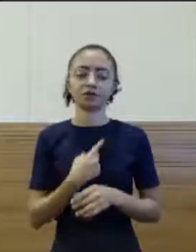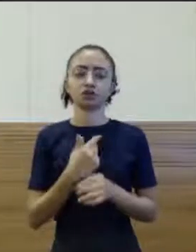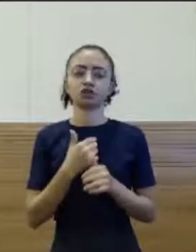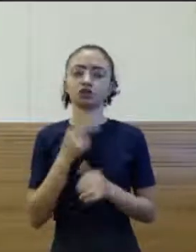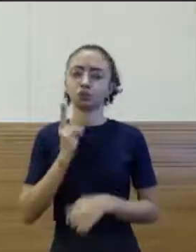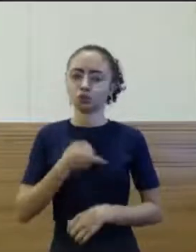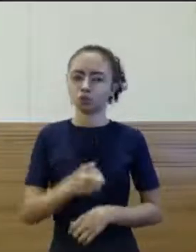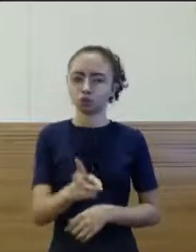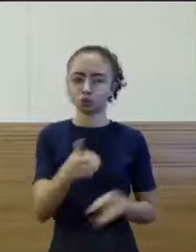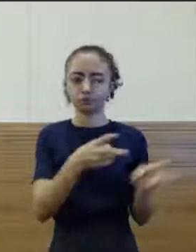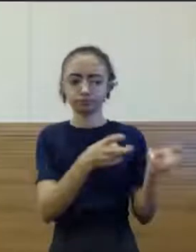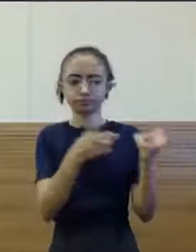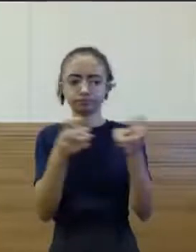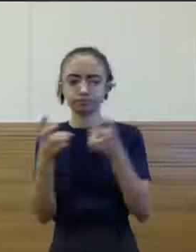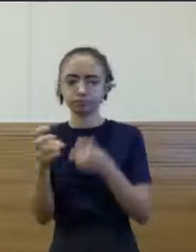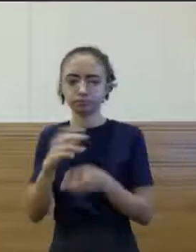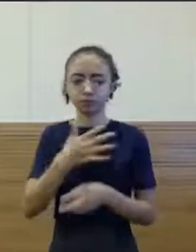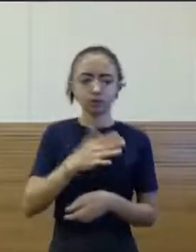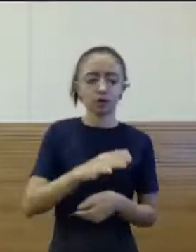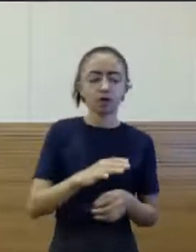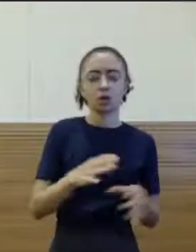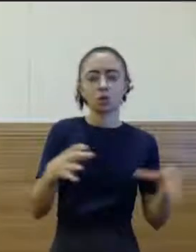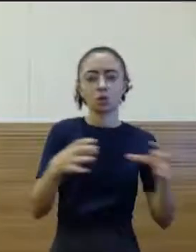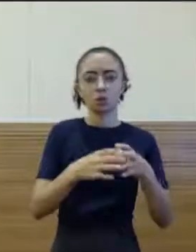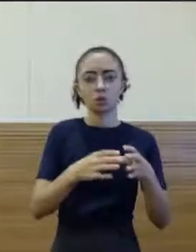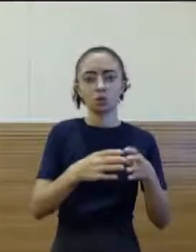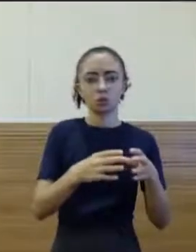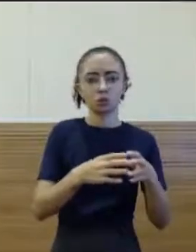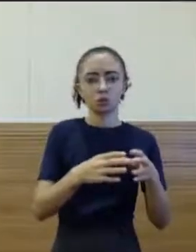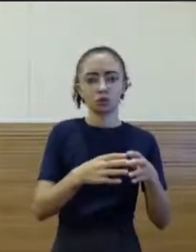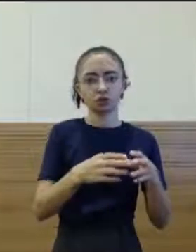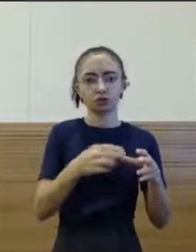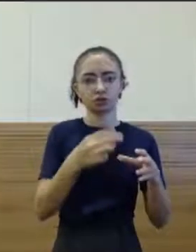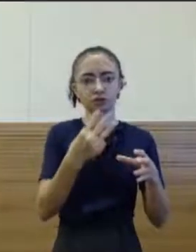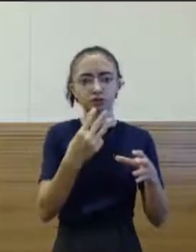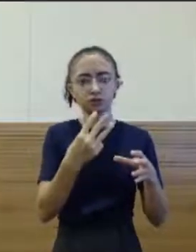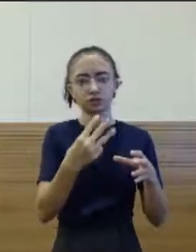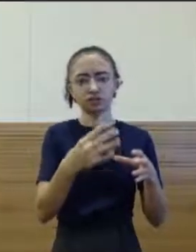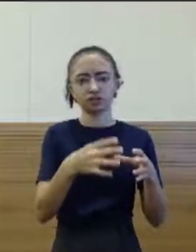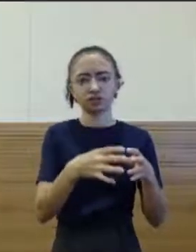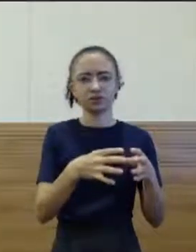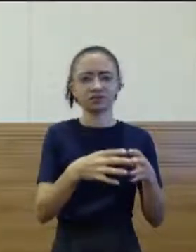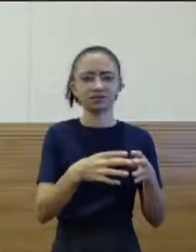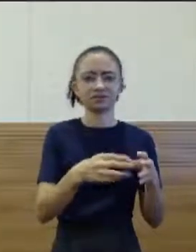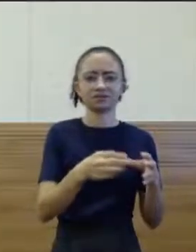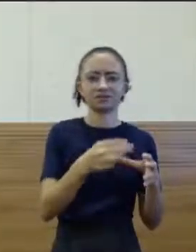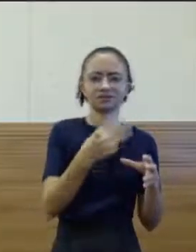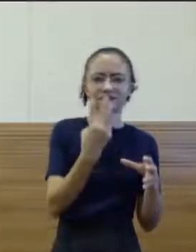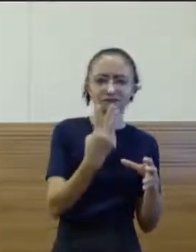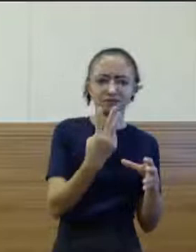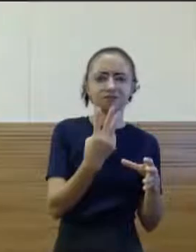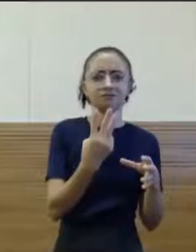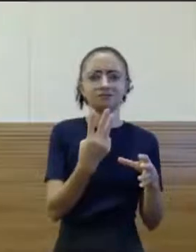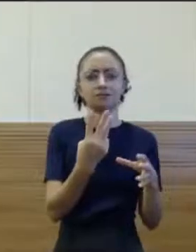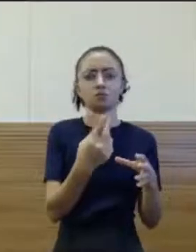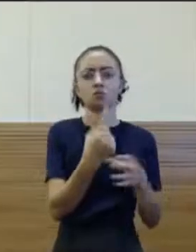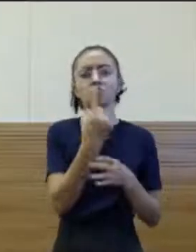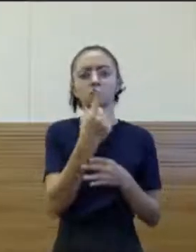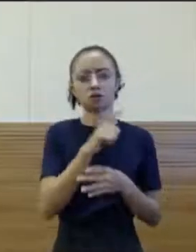what are every three kids where one has anemia. We don't have the